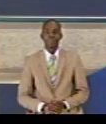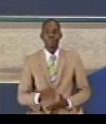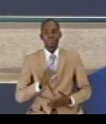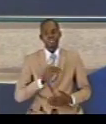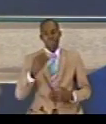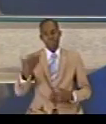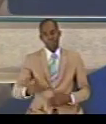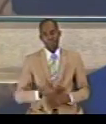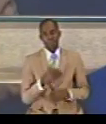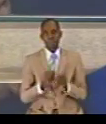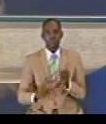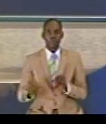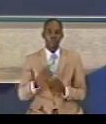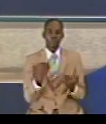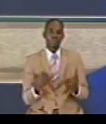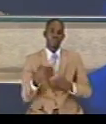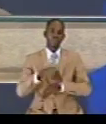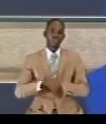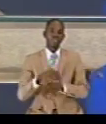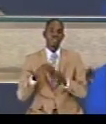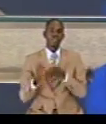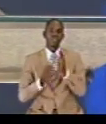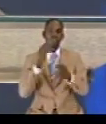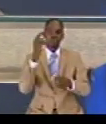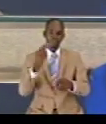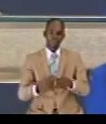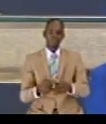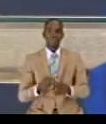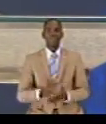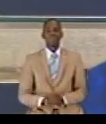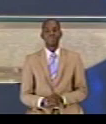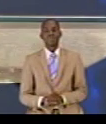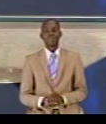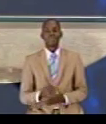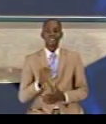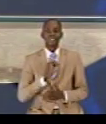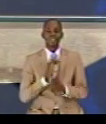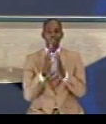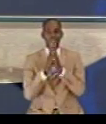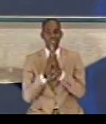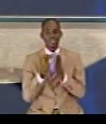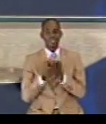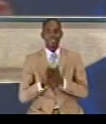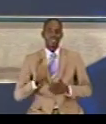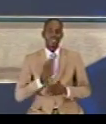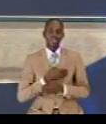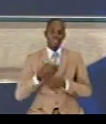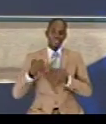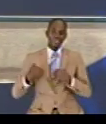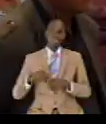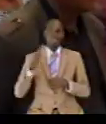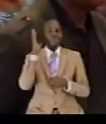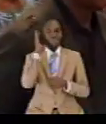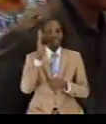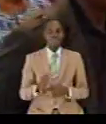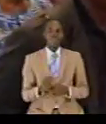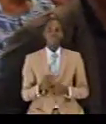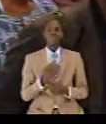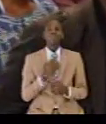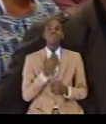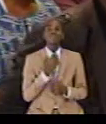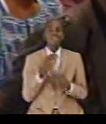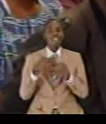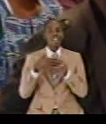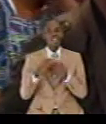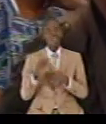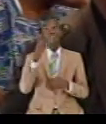Welcome everyone tonight in Jesus' name. I pray that our hearts will thirst after God and